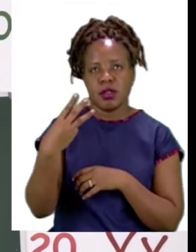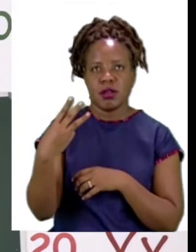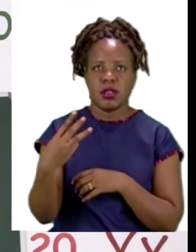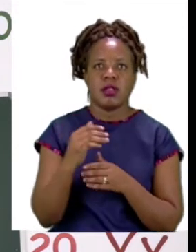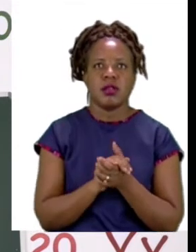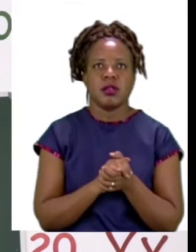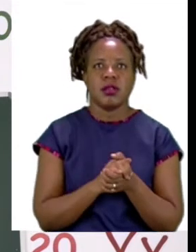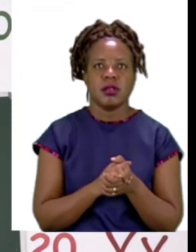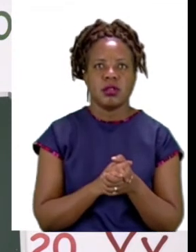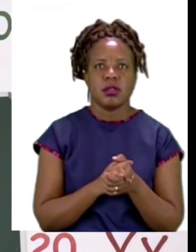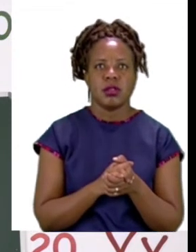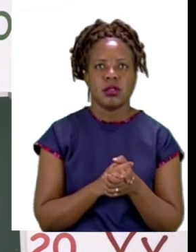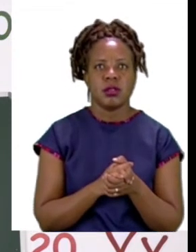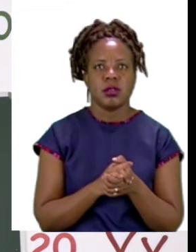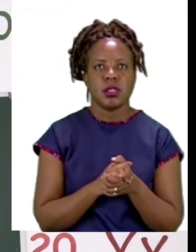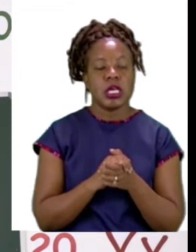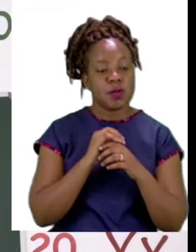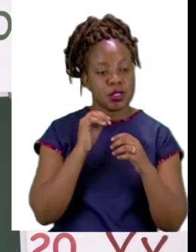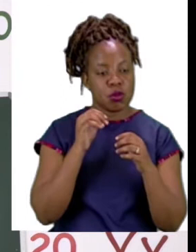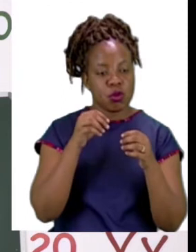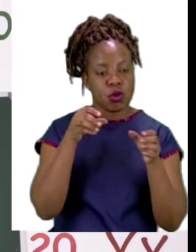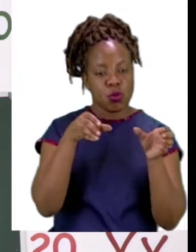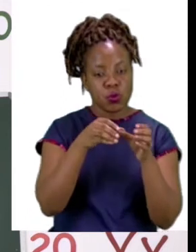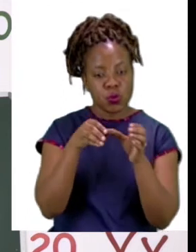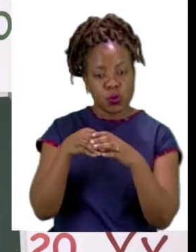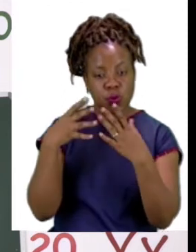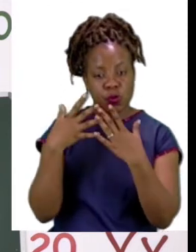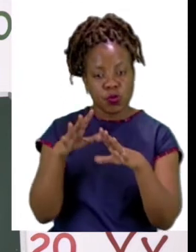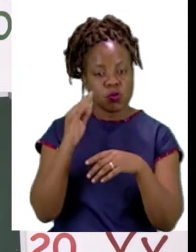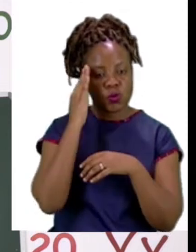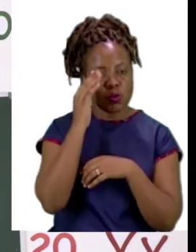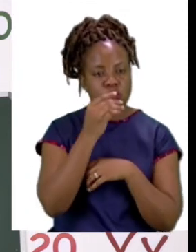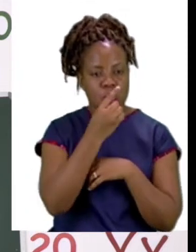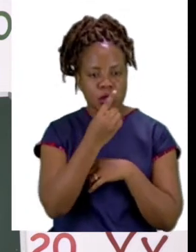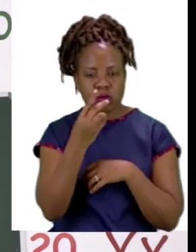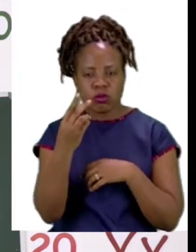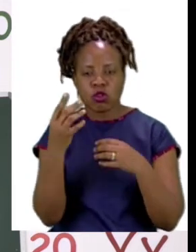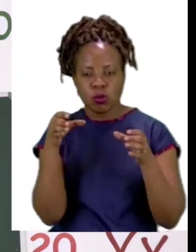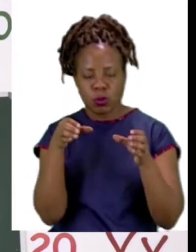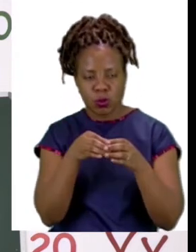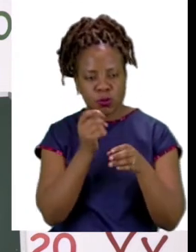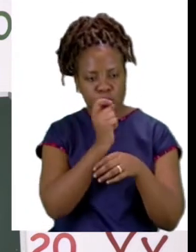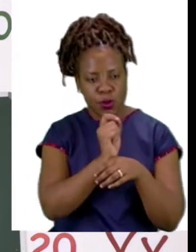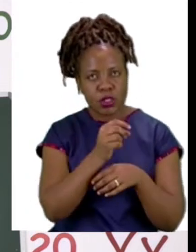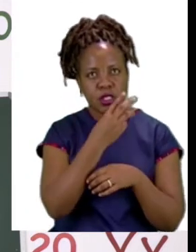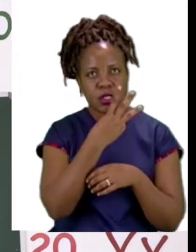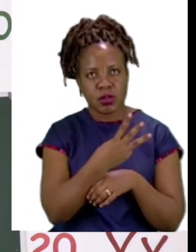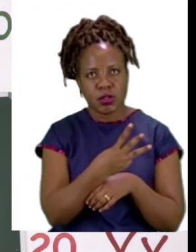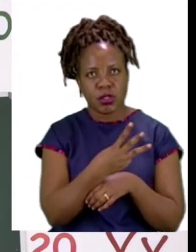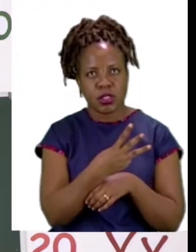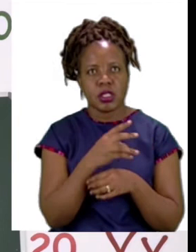Don't forget to write the group, how many groups, and then make your division sum, starting with how many diamonds